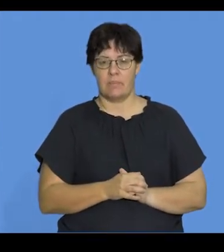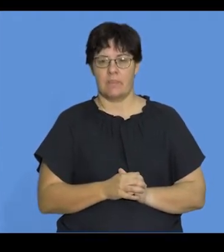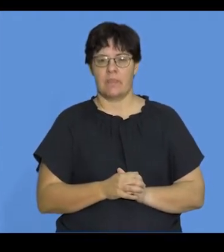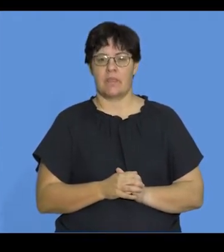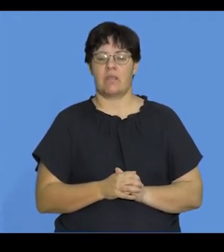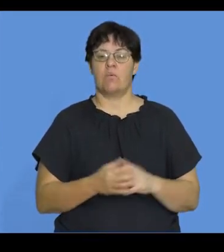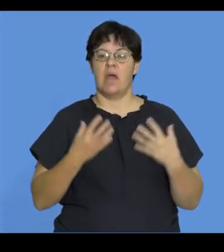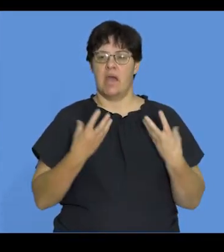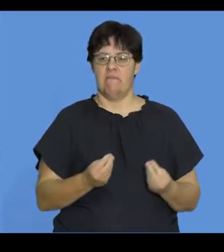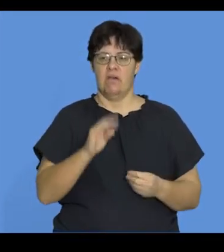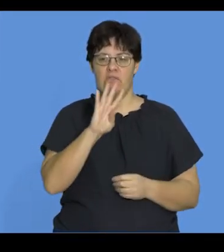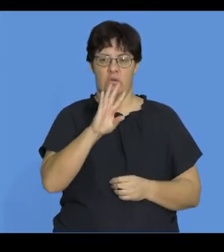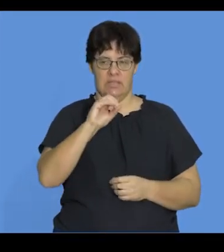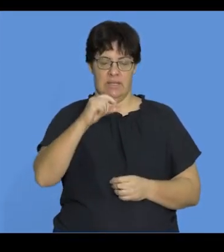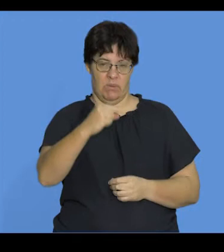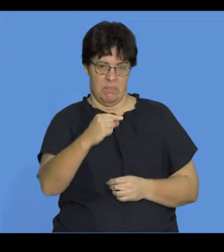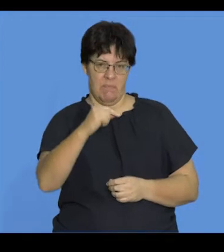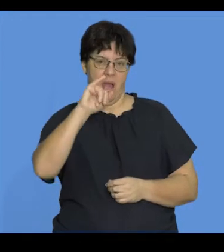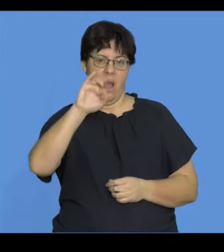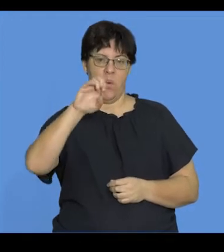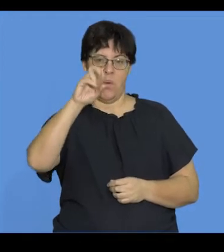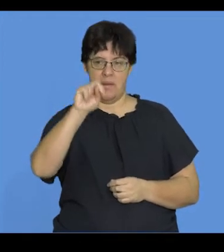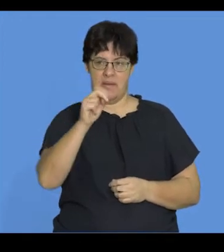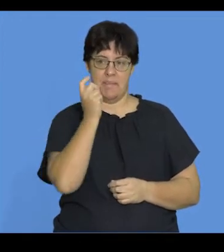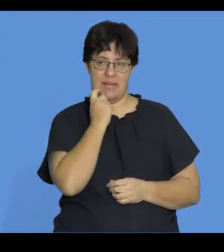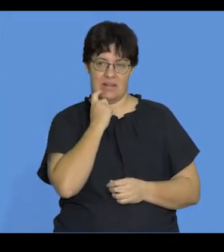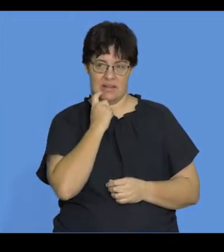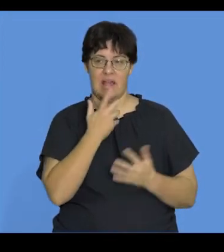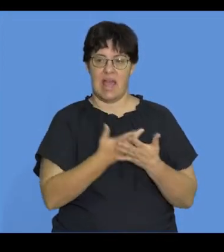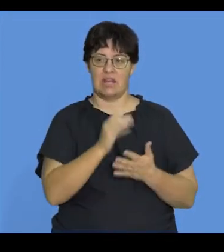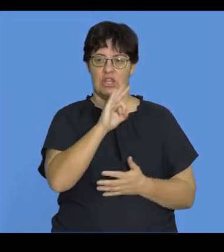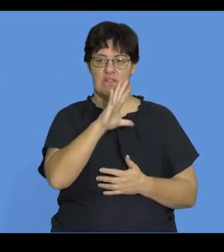have got 40 grams of iron metal and